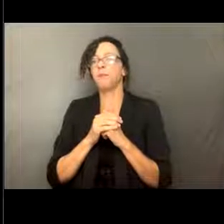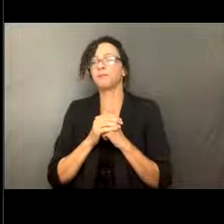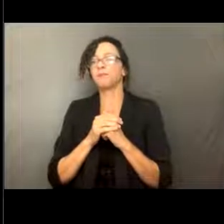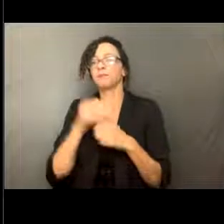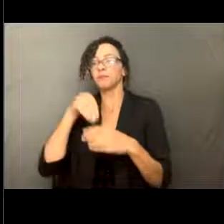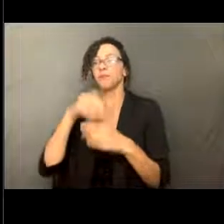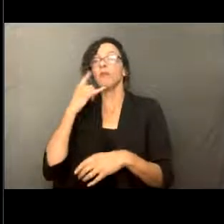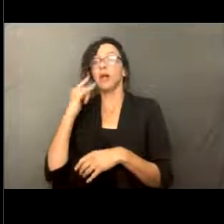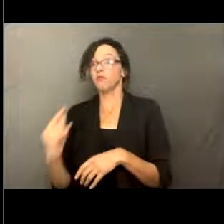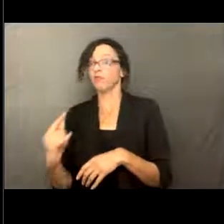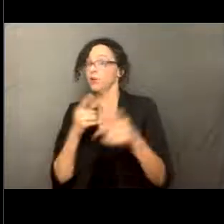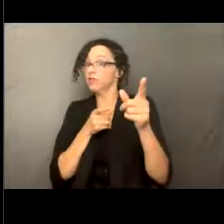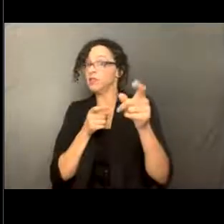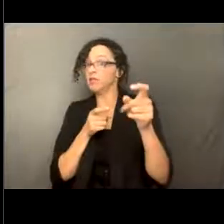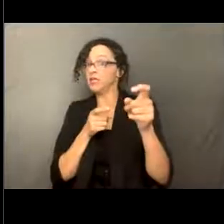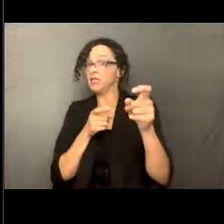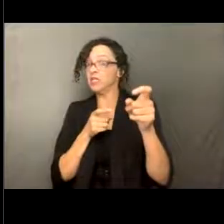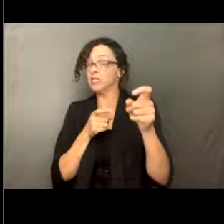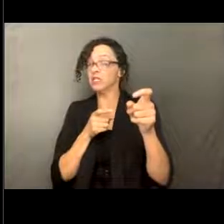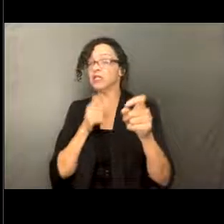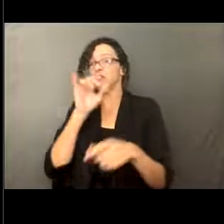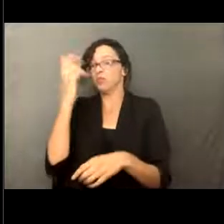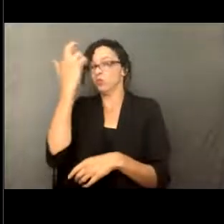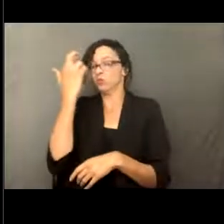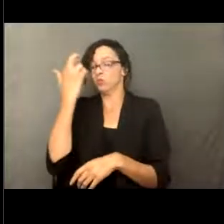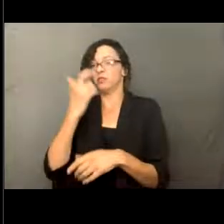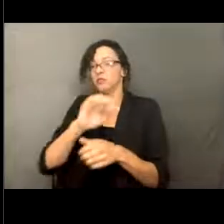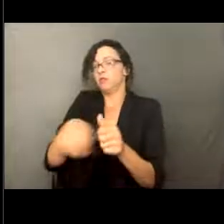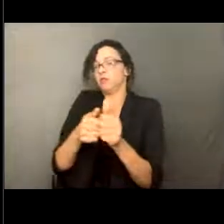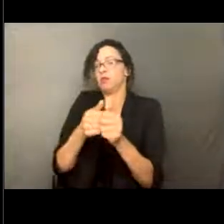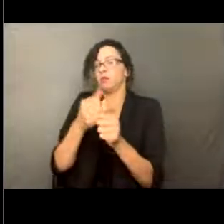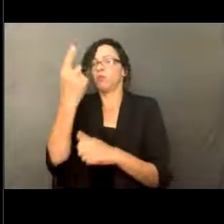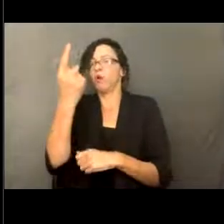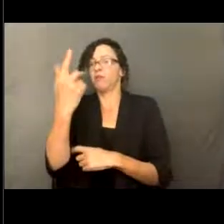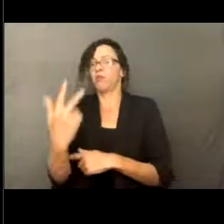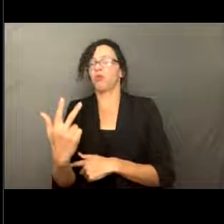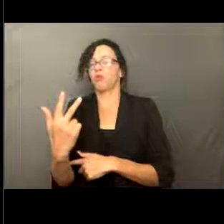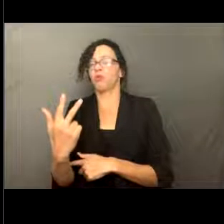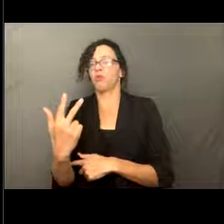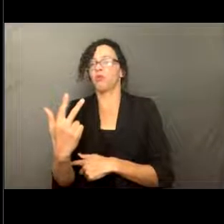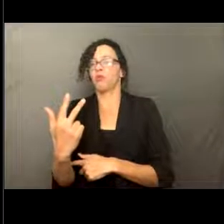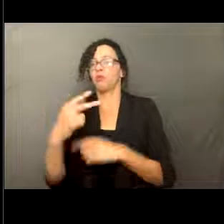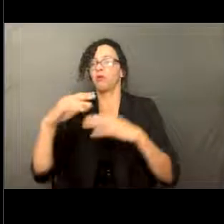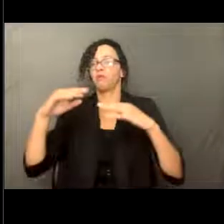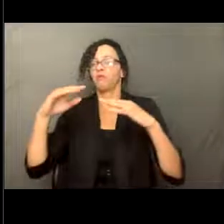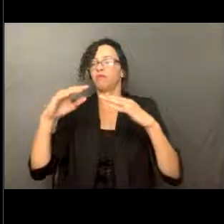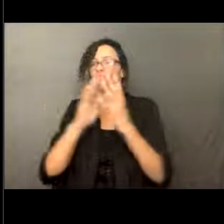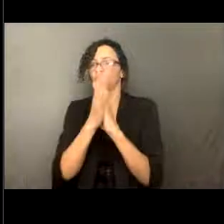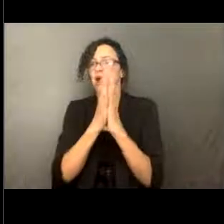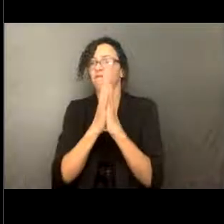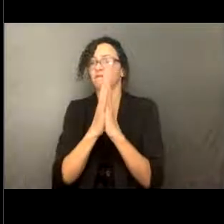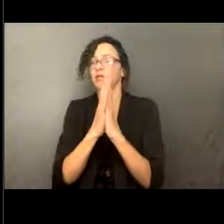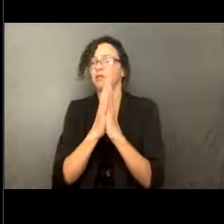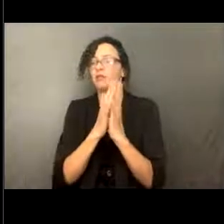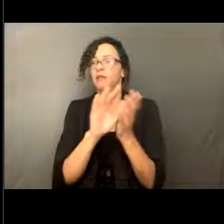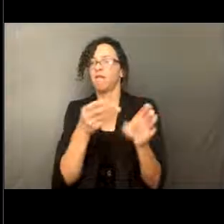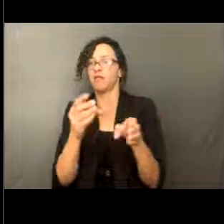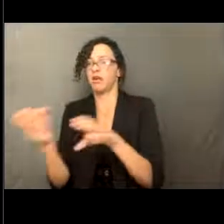1/3 of all traffic fatalities. As we know, when speed increases, crash risks